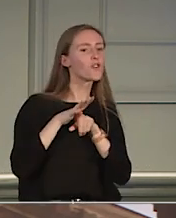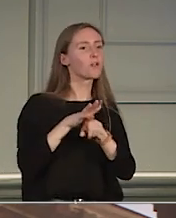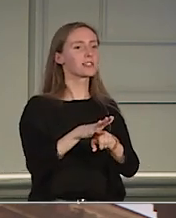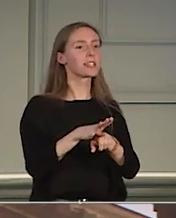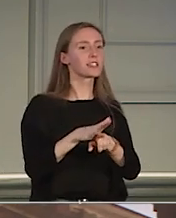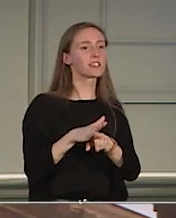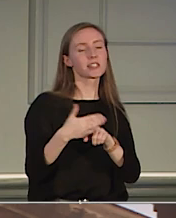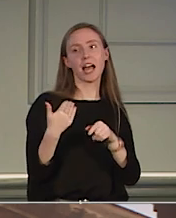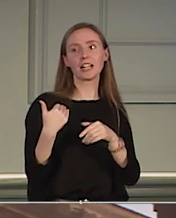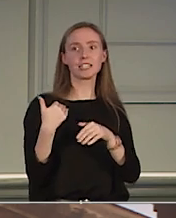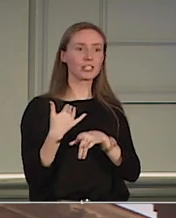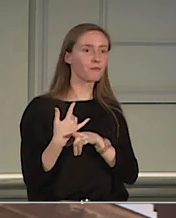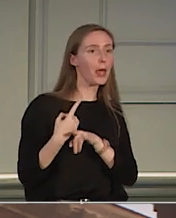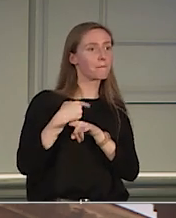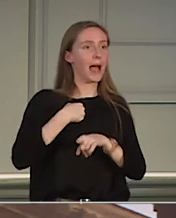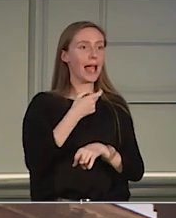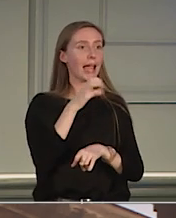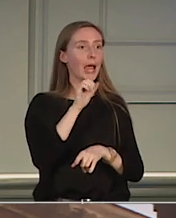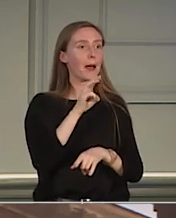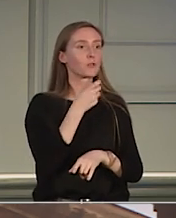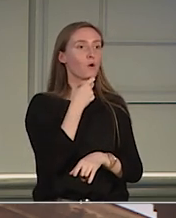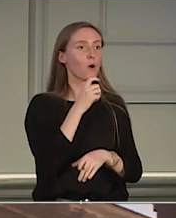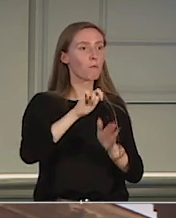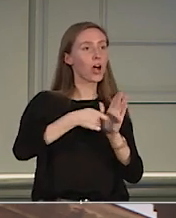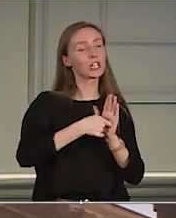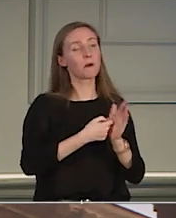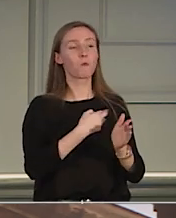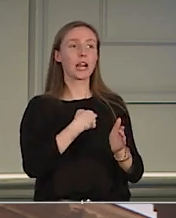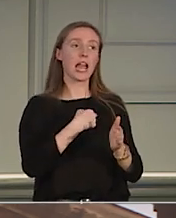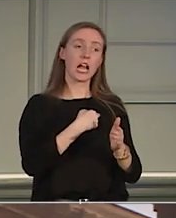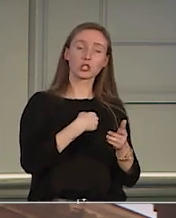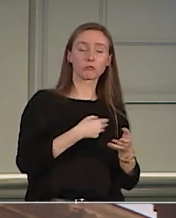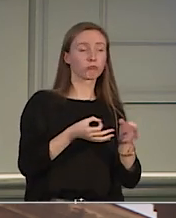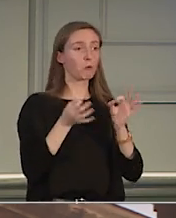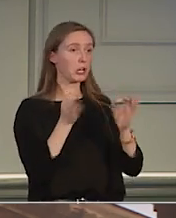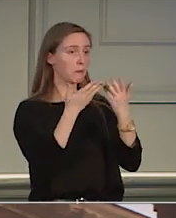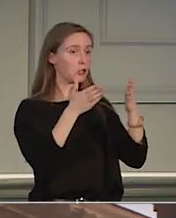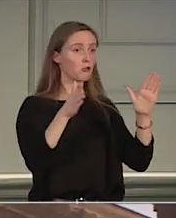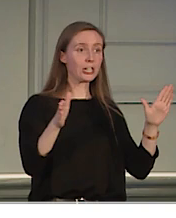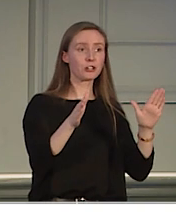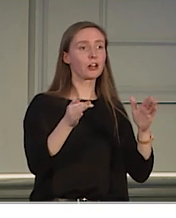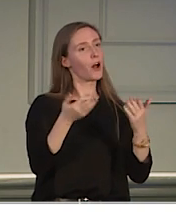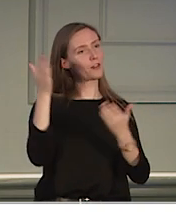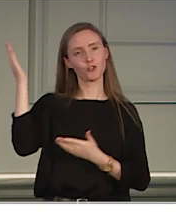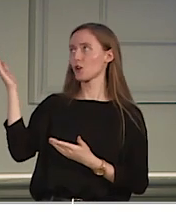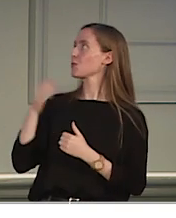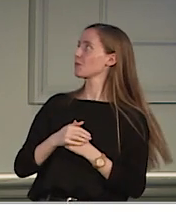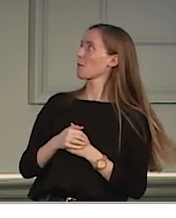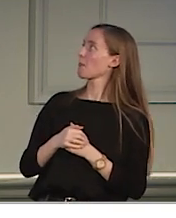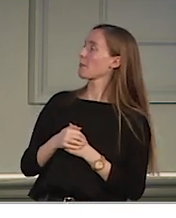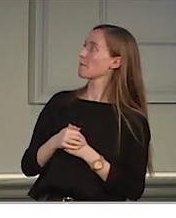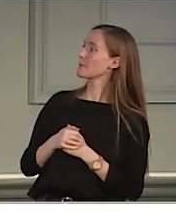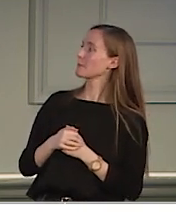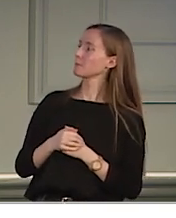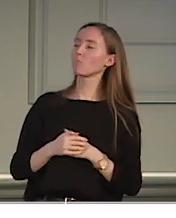project. Overall, the installation presented as an effective demonstration of the following, which I'll show you an example of now.